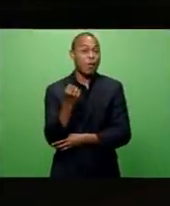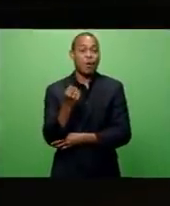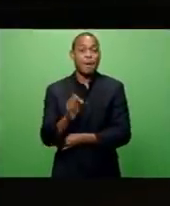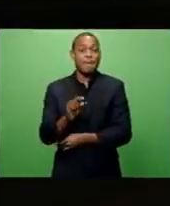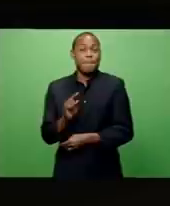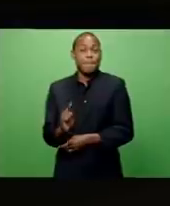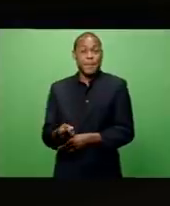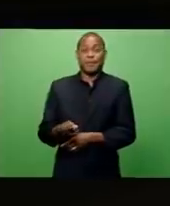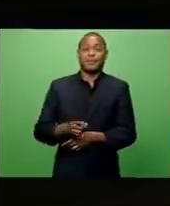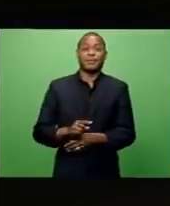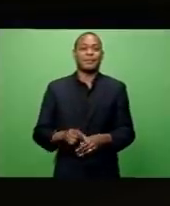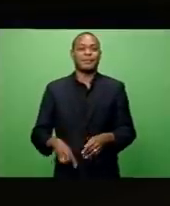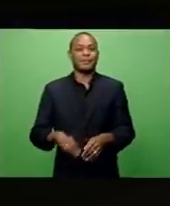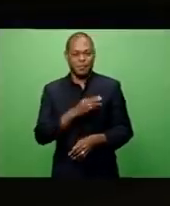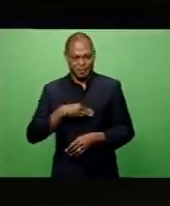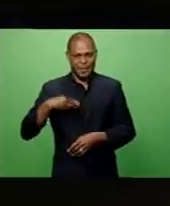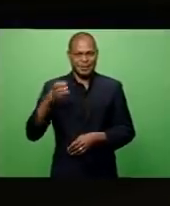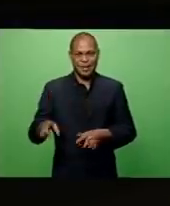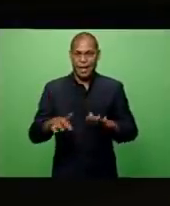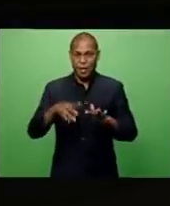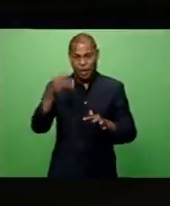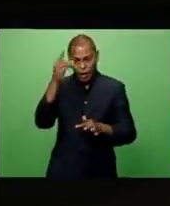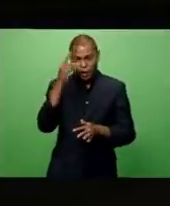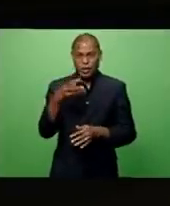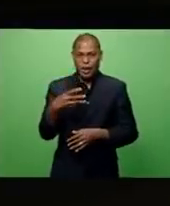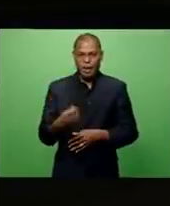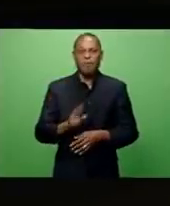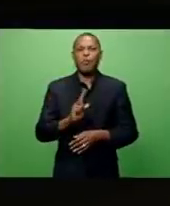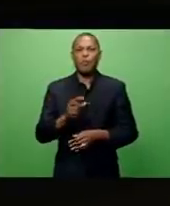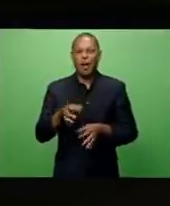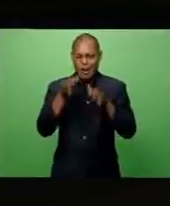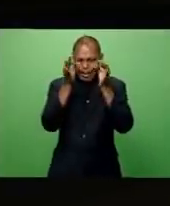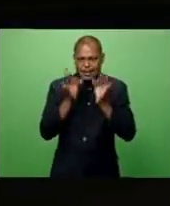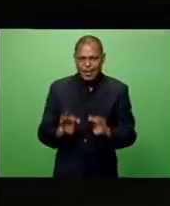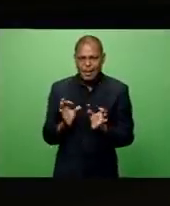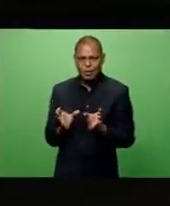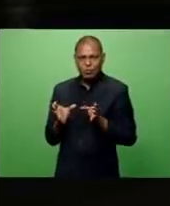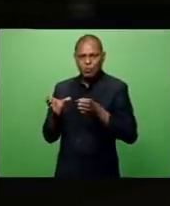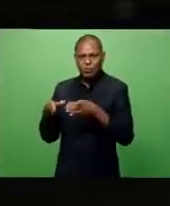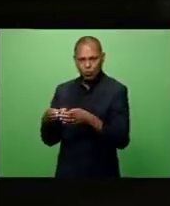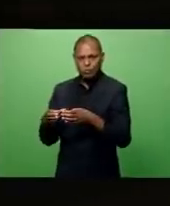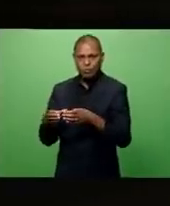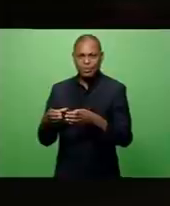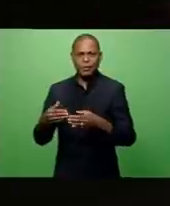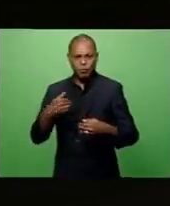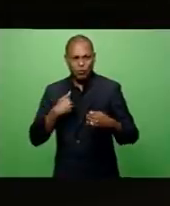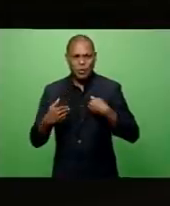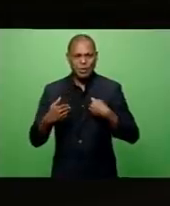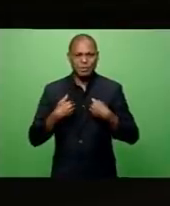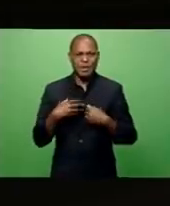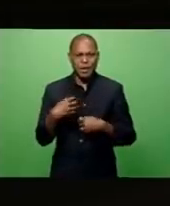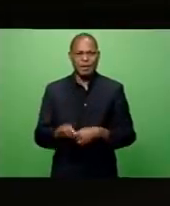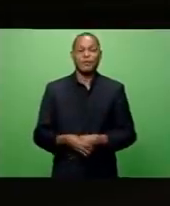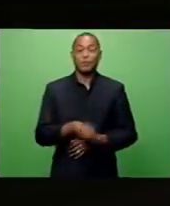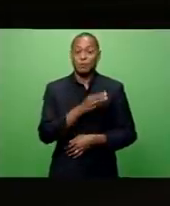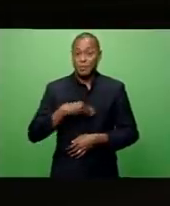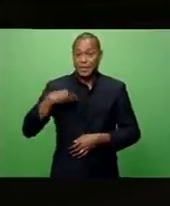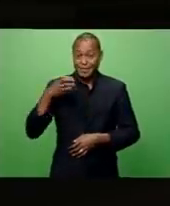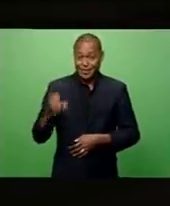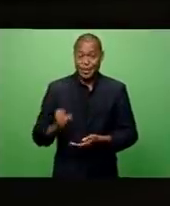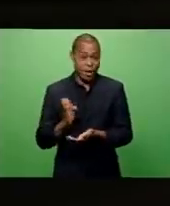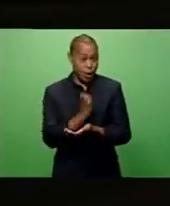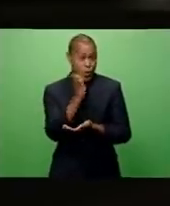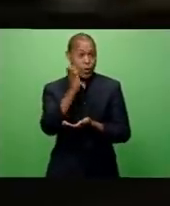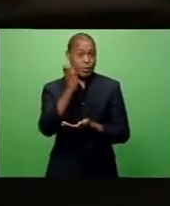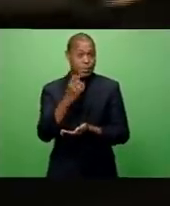clarified that this is the decision for the Council guided by the statutes of USP. Minister for Economy Sayed Kayum